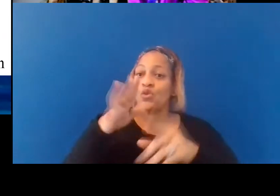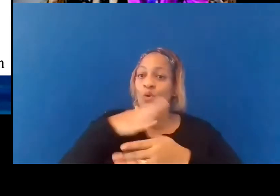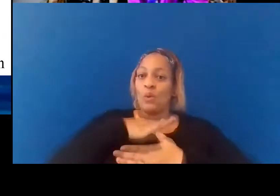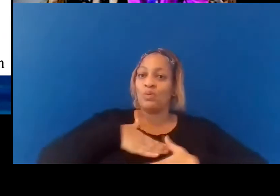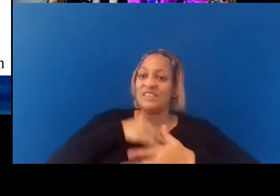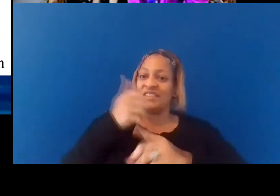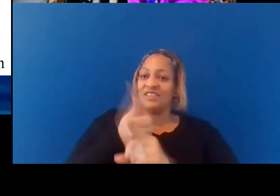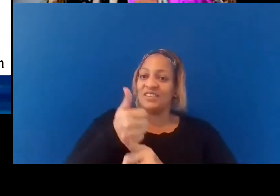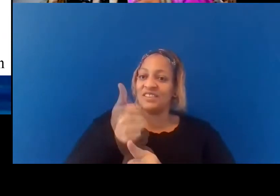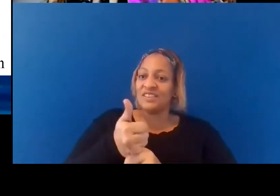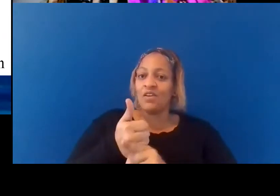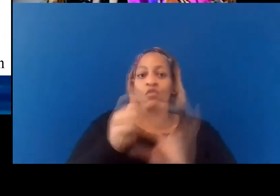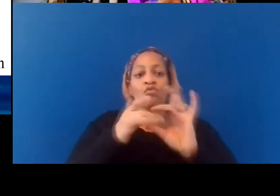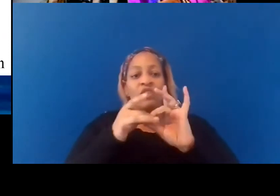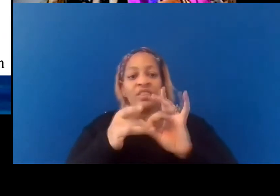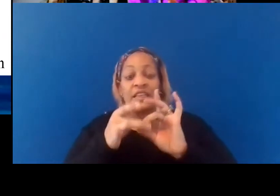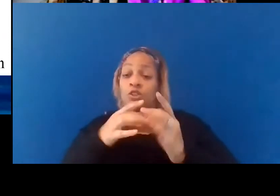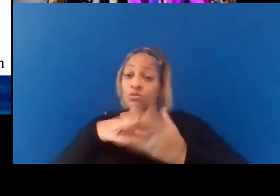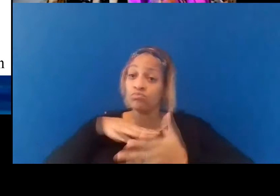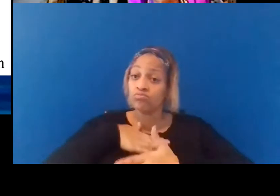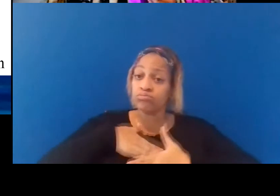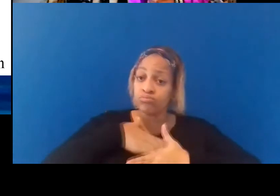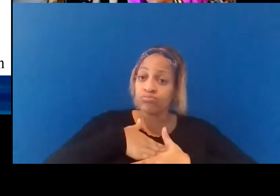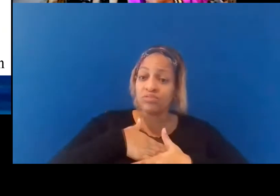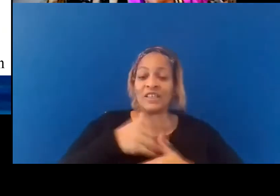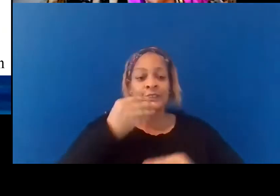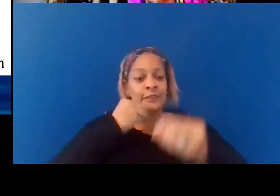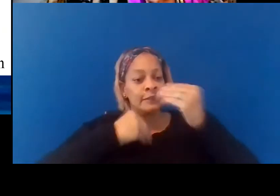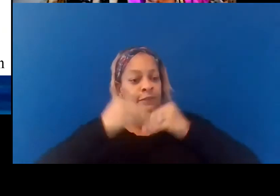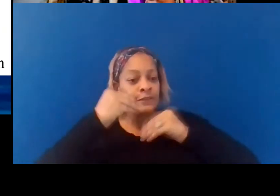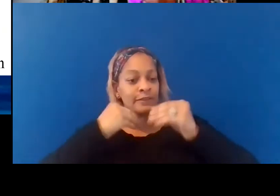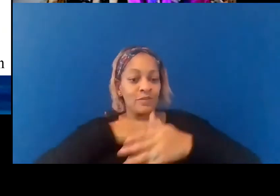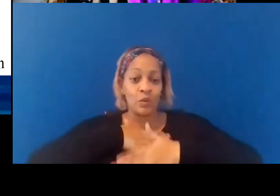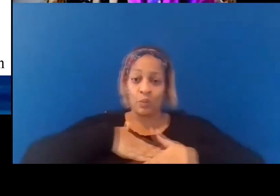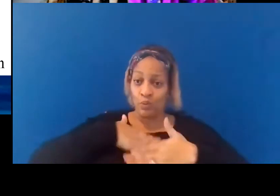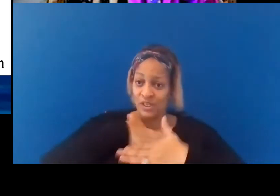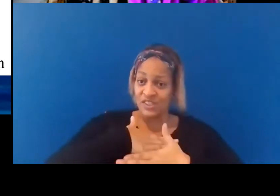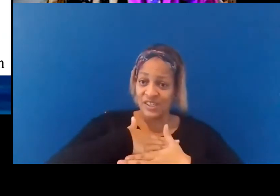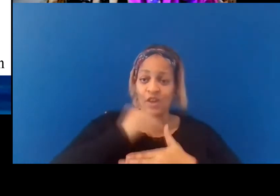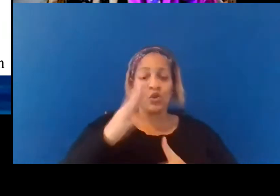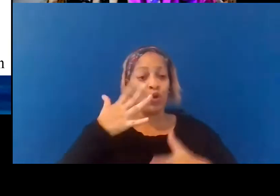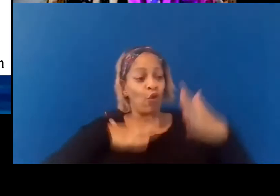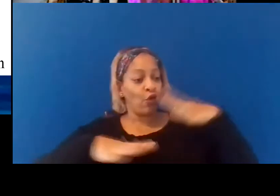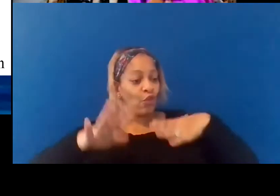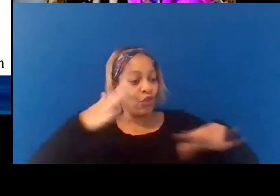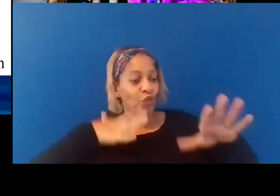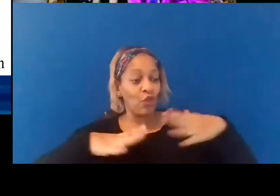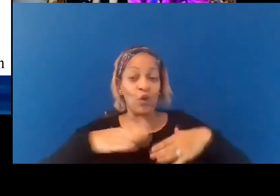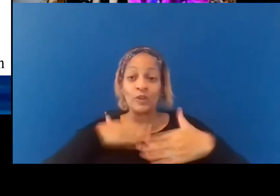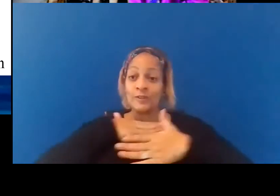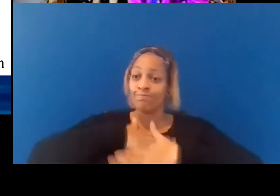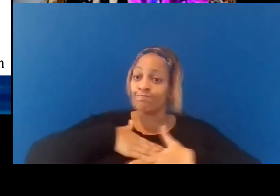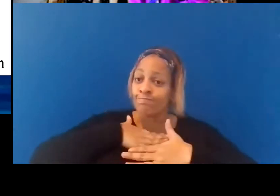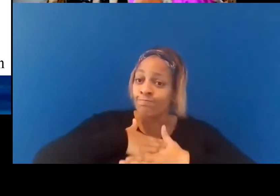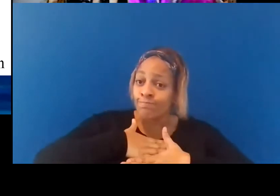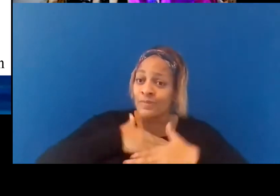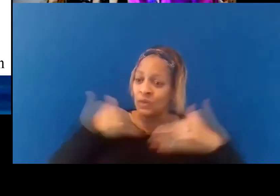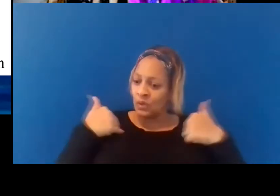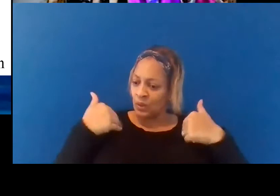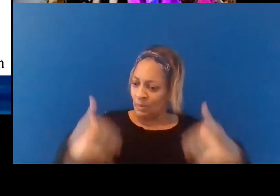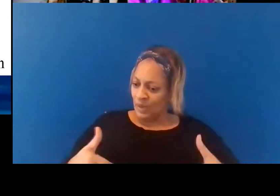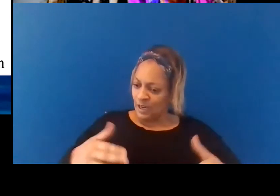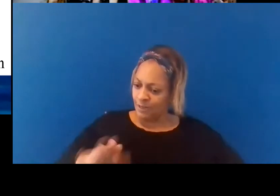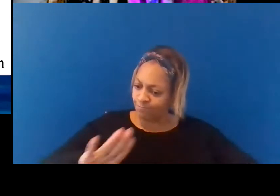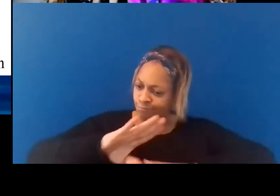relationships? Do you appreciate your meal, your clothing, your body? Do you appreciate it